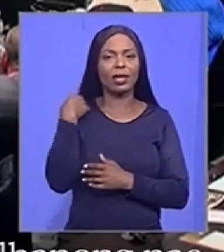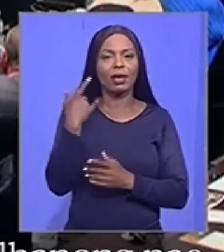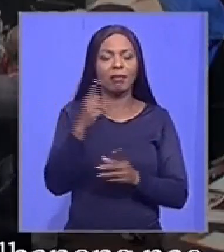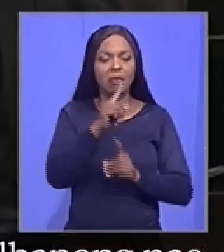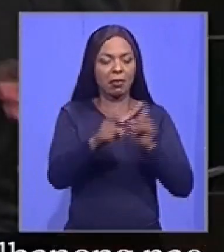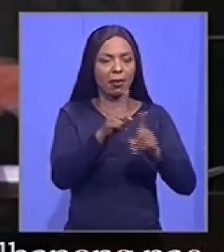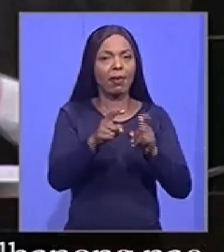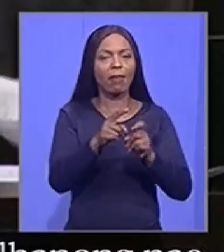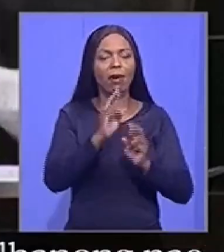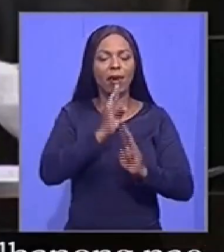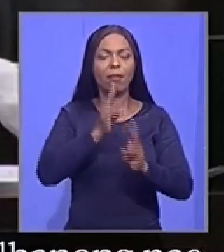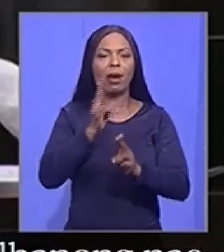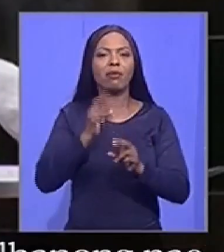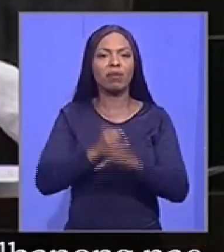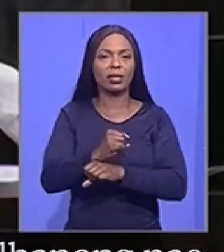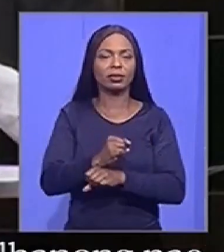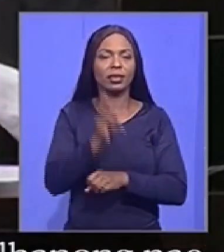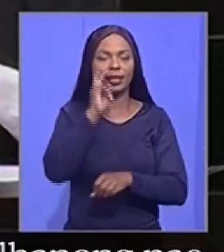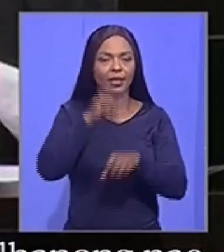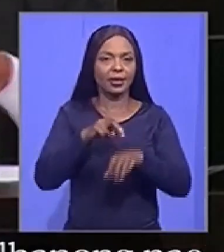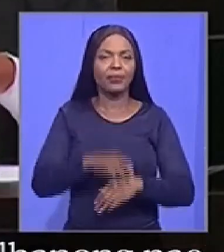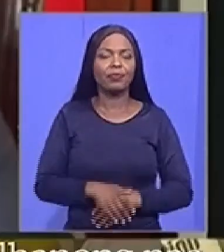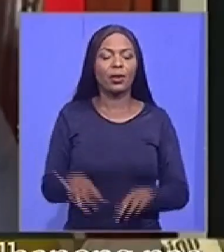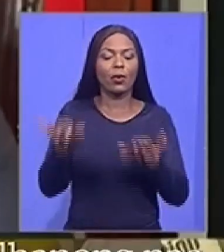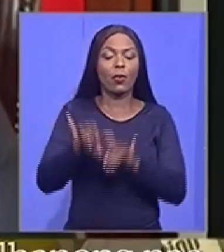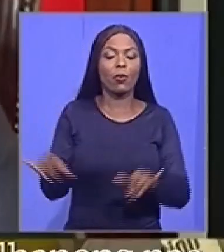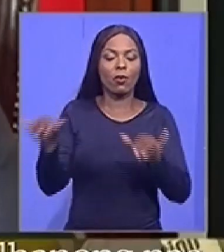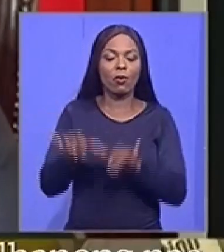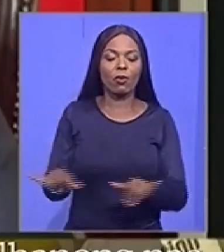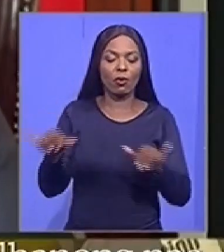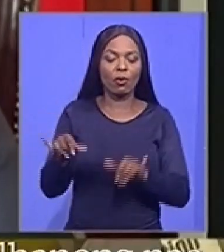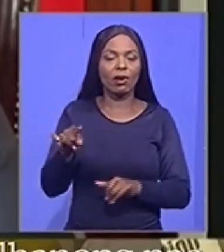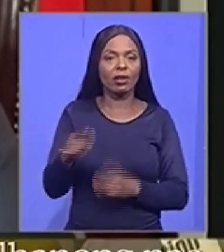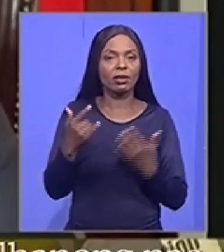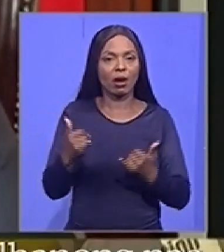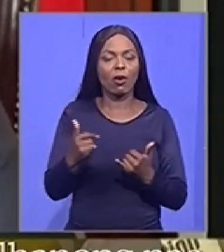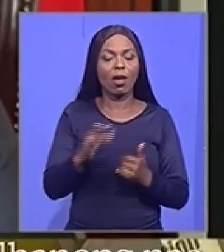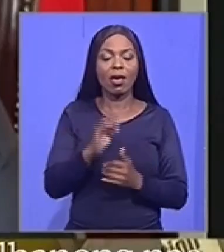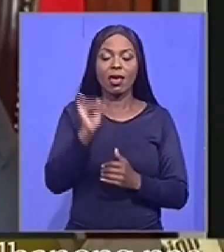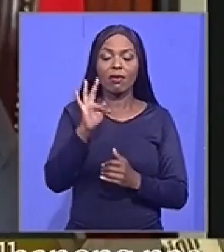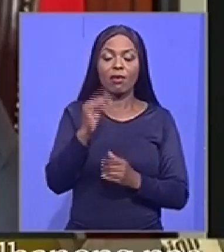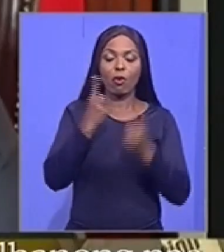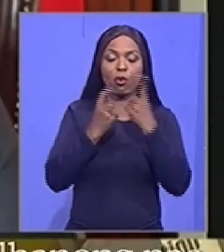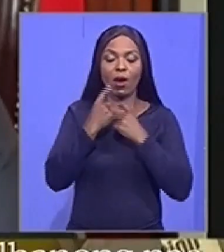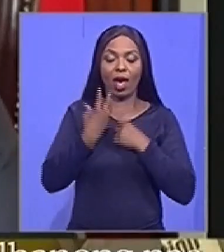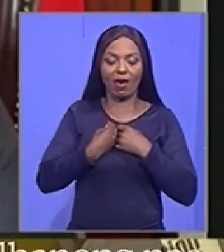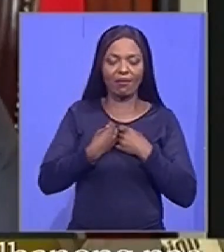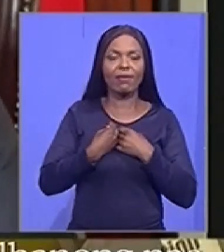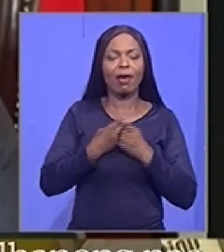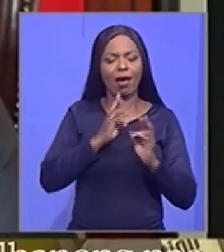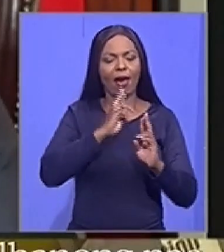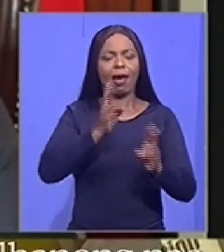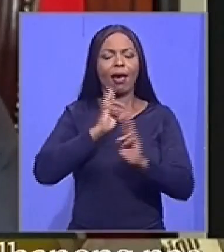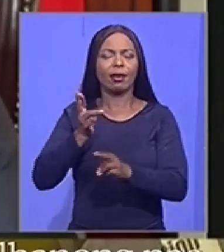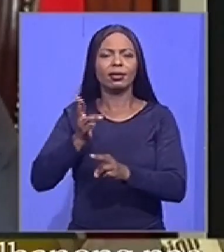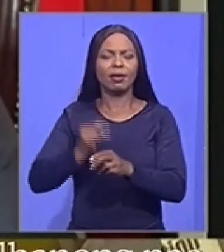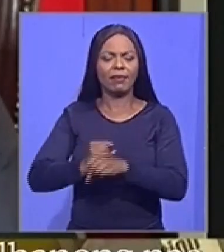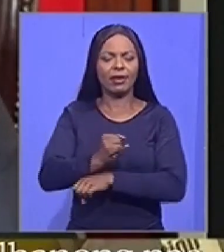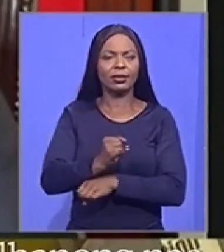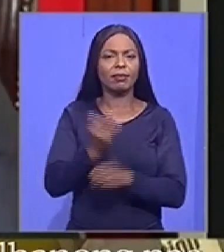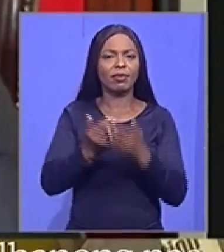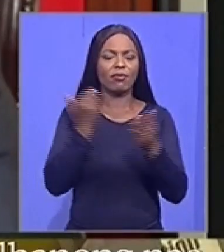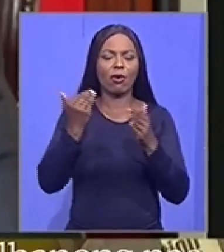kwadilweng ka bonako. We are working on the basis that we should answer all questions before